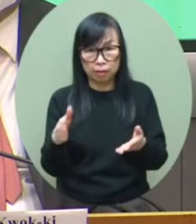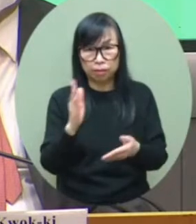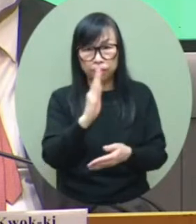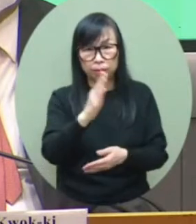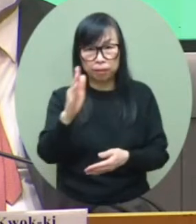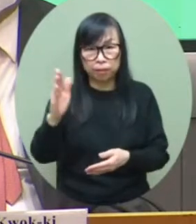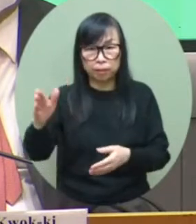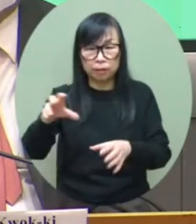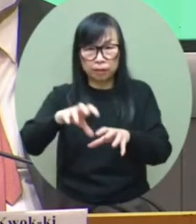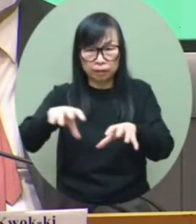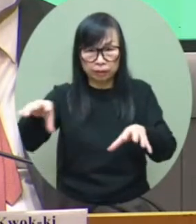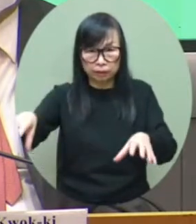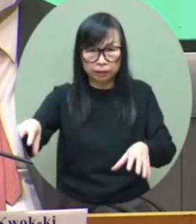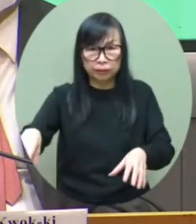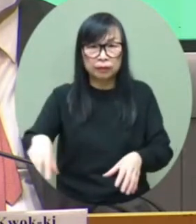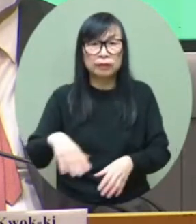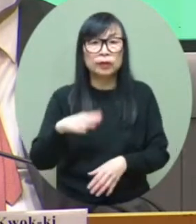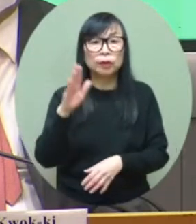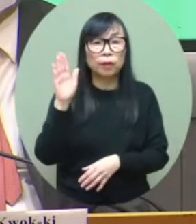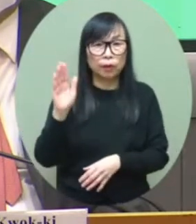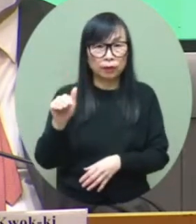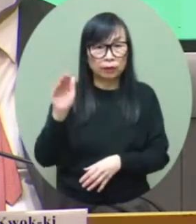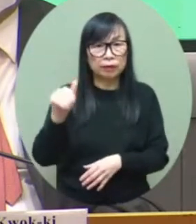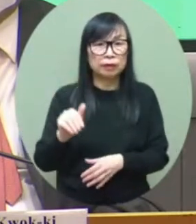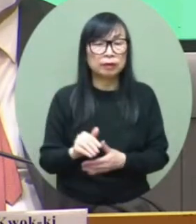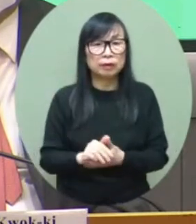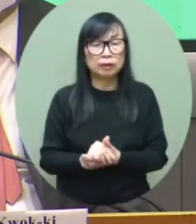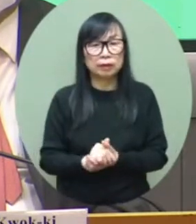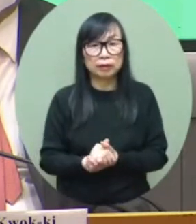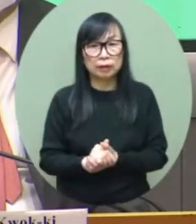there will be a comprehensive campaign